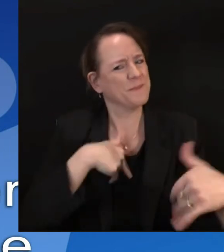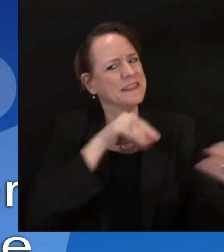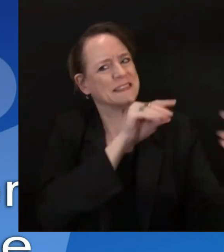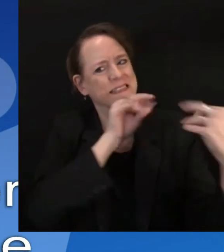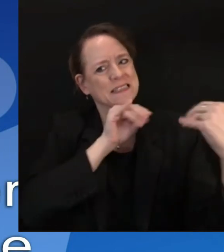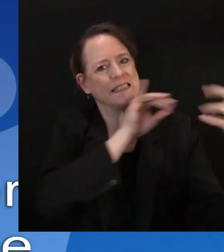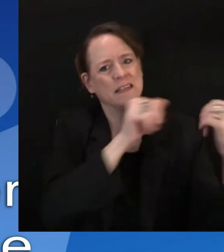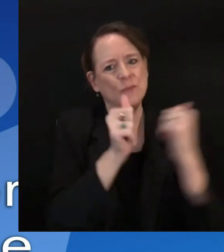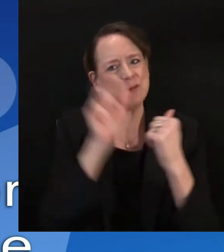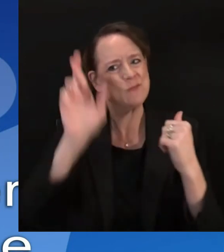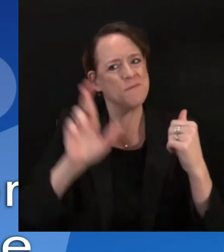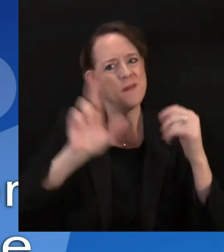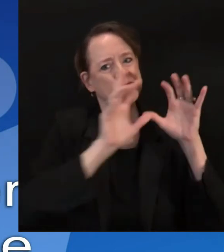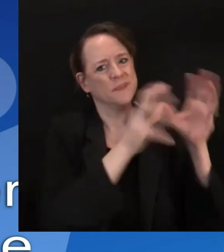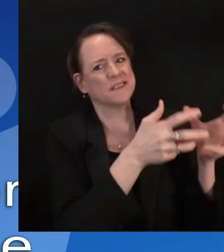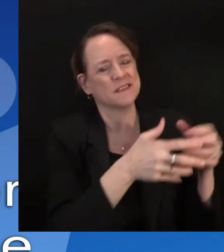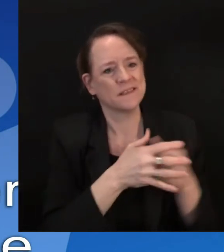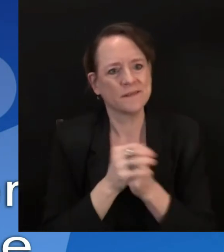Brett?